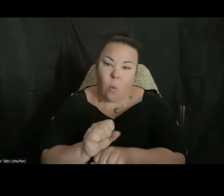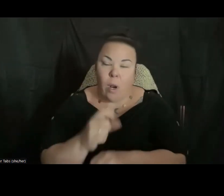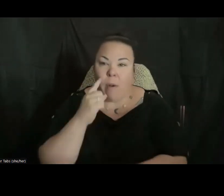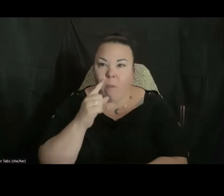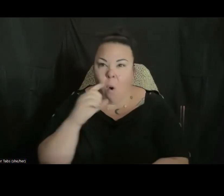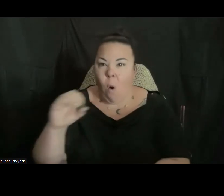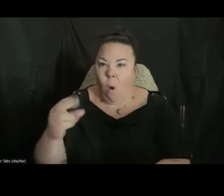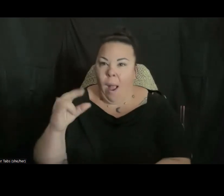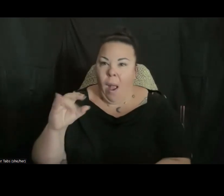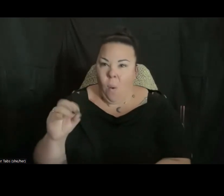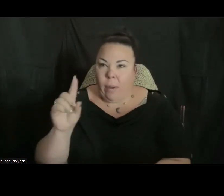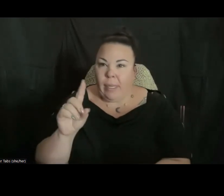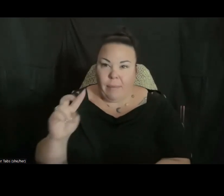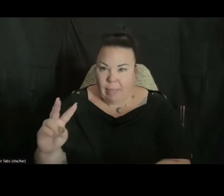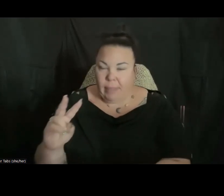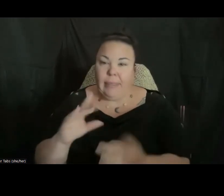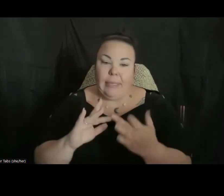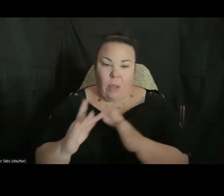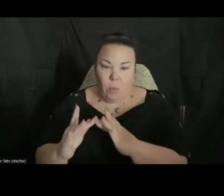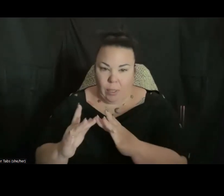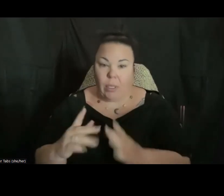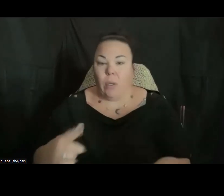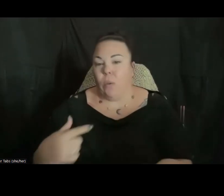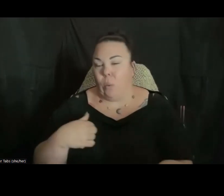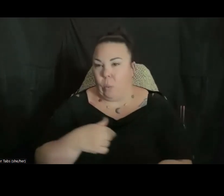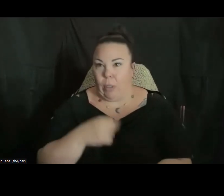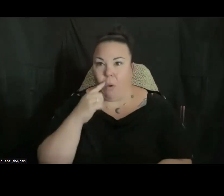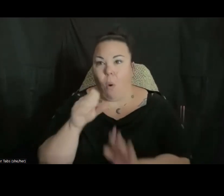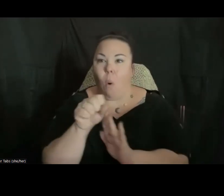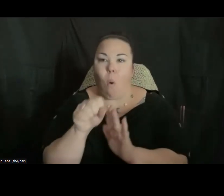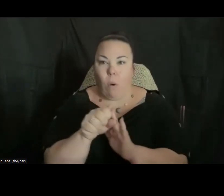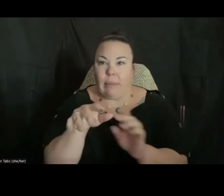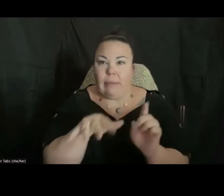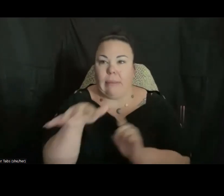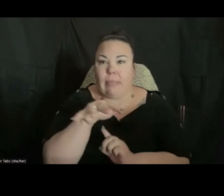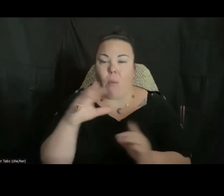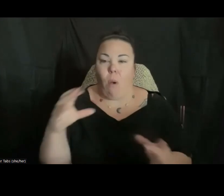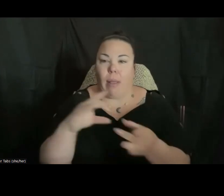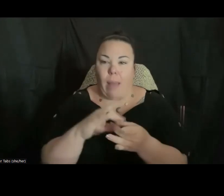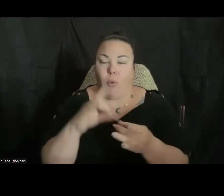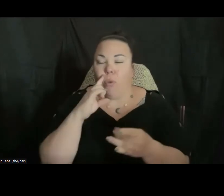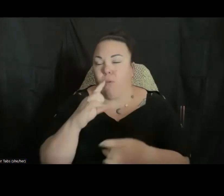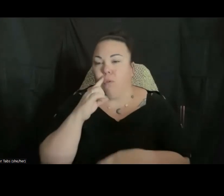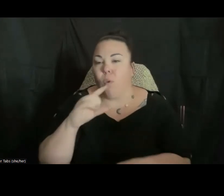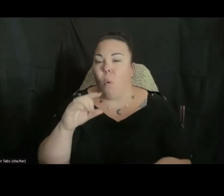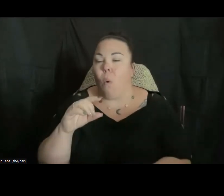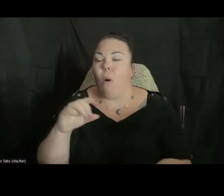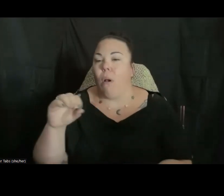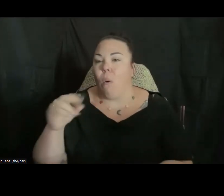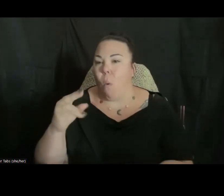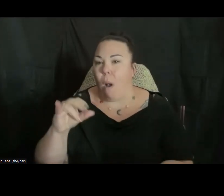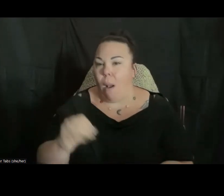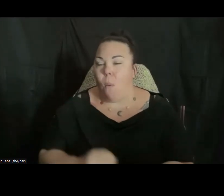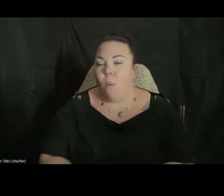Violence Network. And so we are the statewide coalition for Ohio. A little bit of background